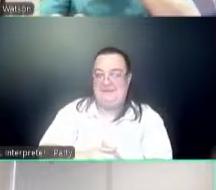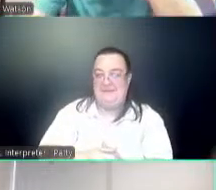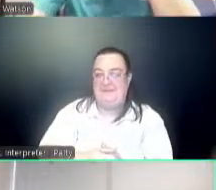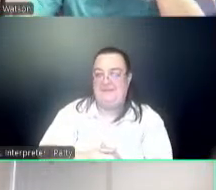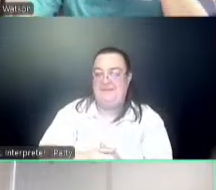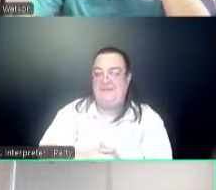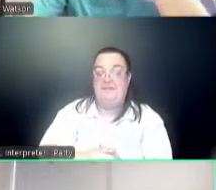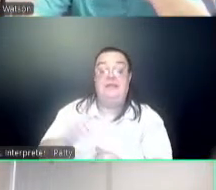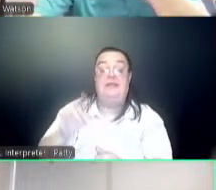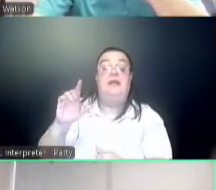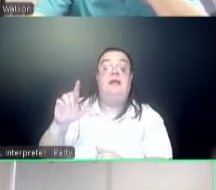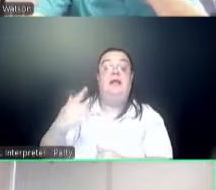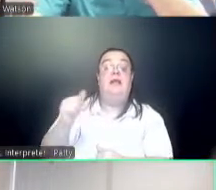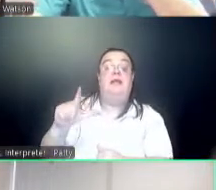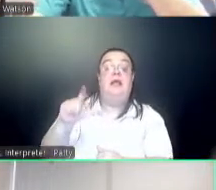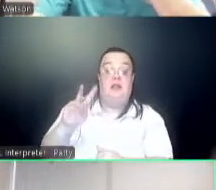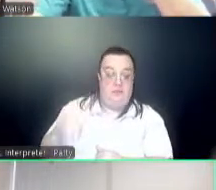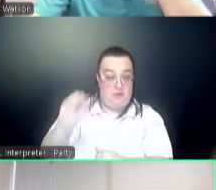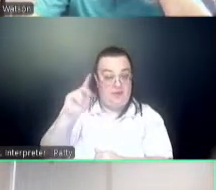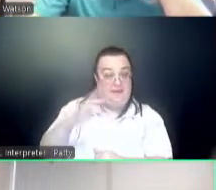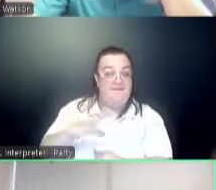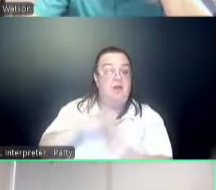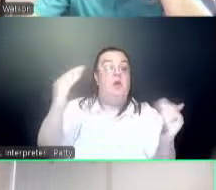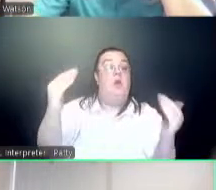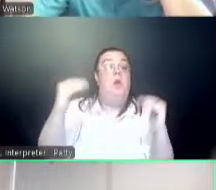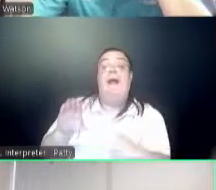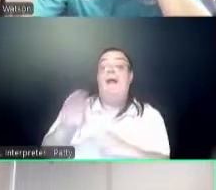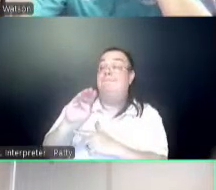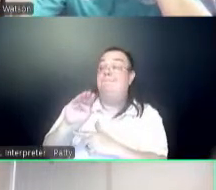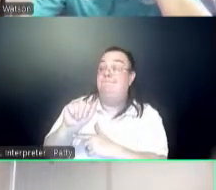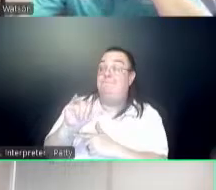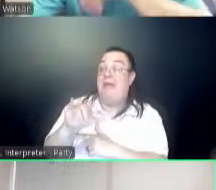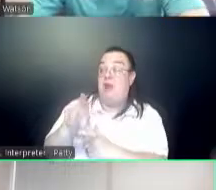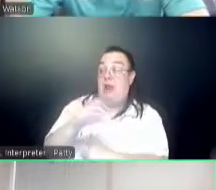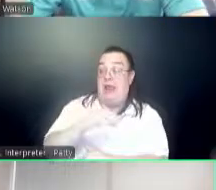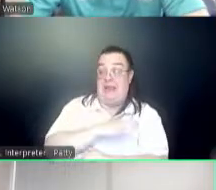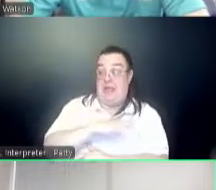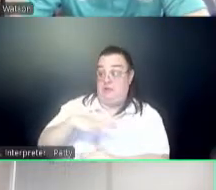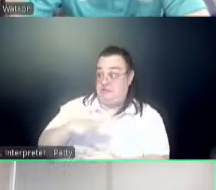All right, so we'll go into the mayor and council budget. How about that?